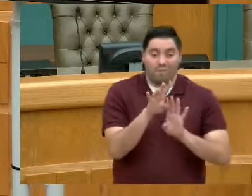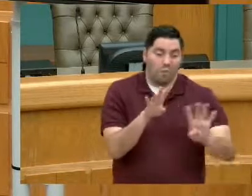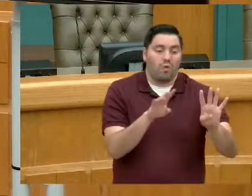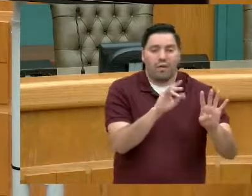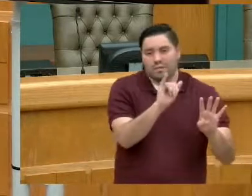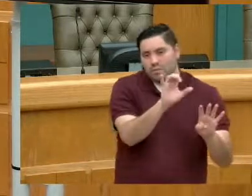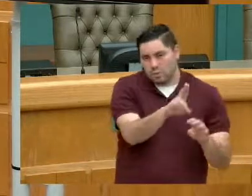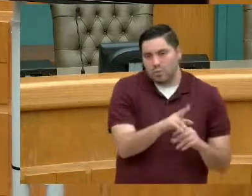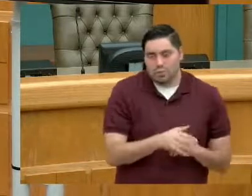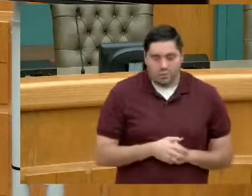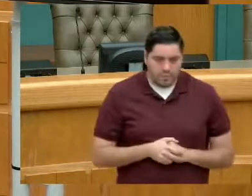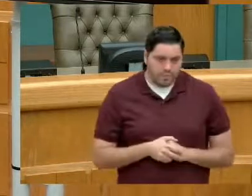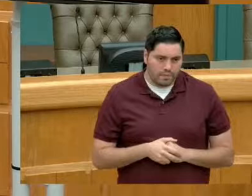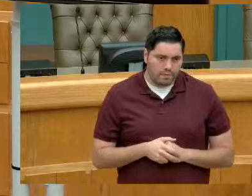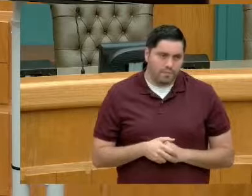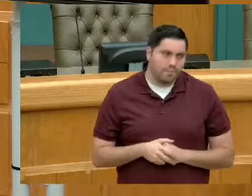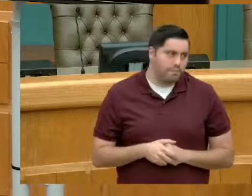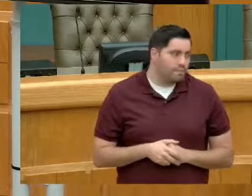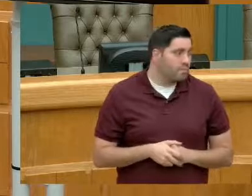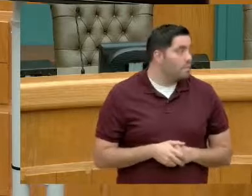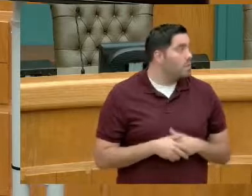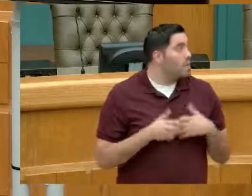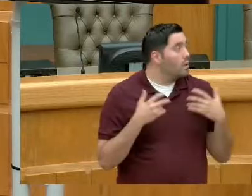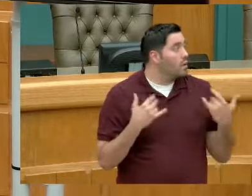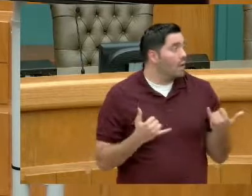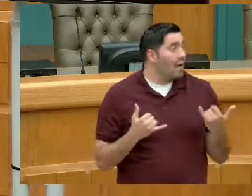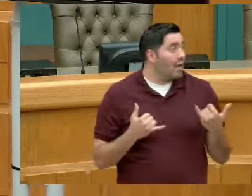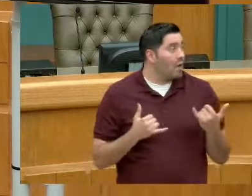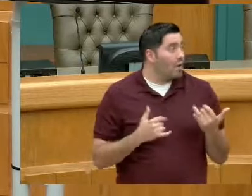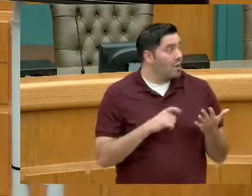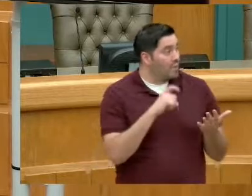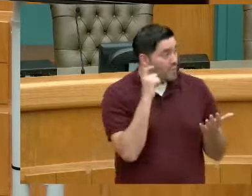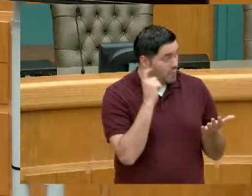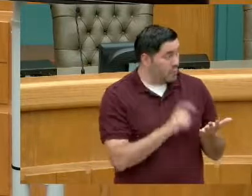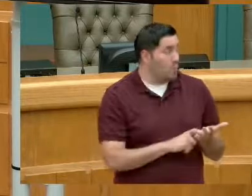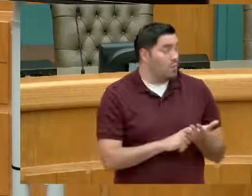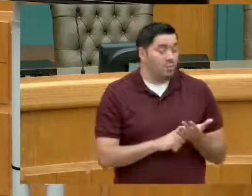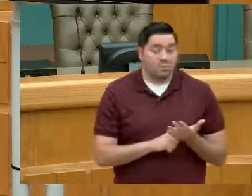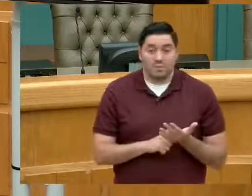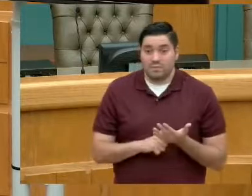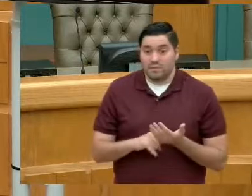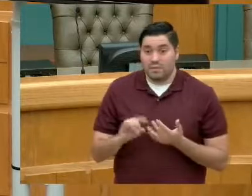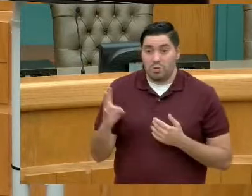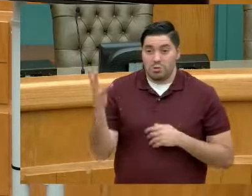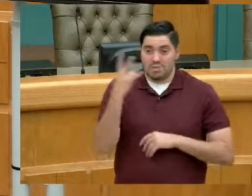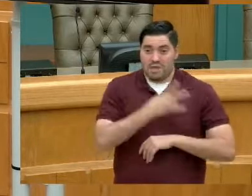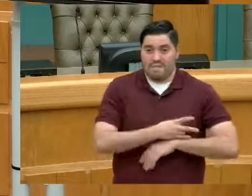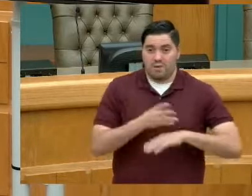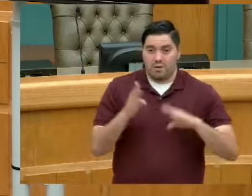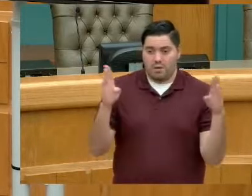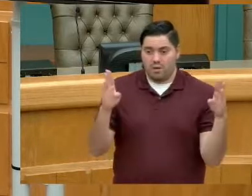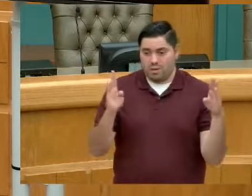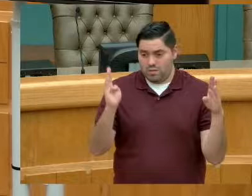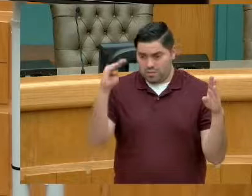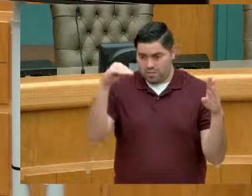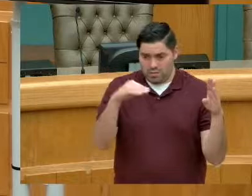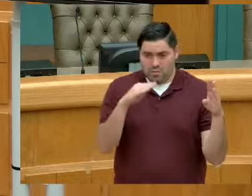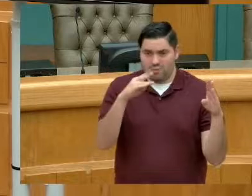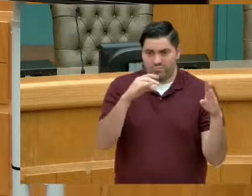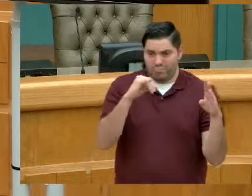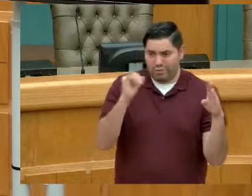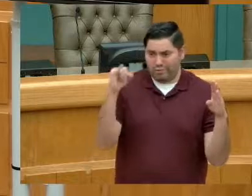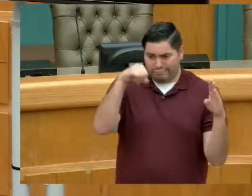Okay, and then we want to look at a bigger than a 7-day trend, because that really helps us analyze how things are going overall in terms